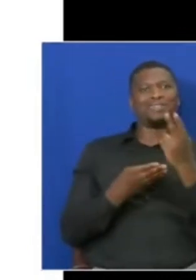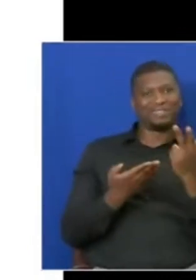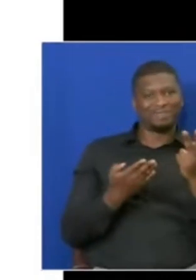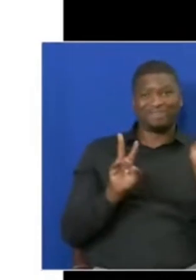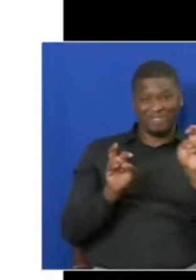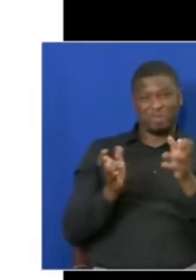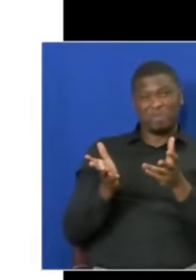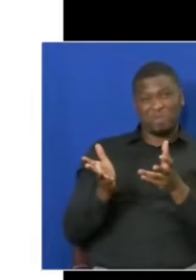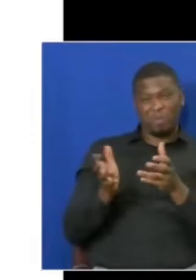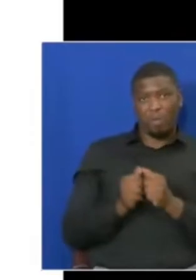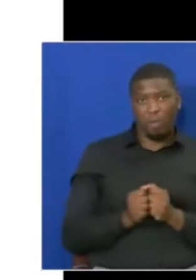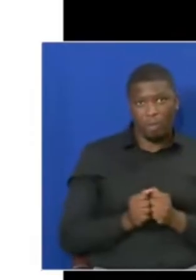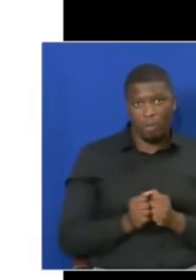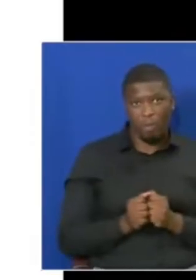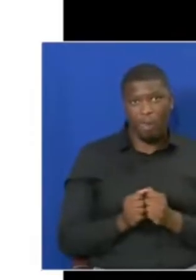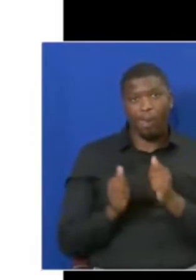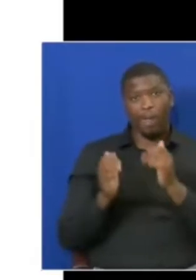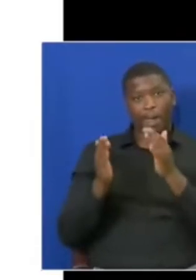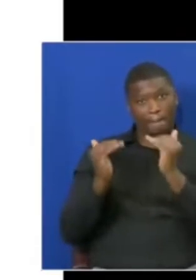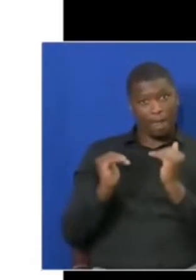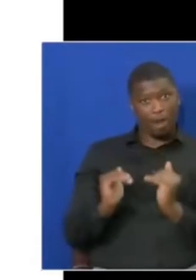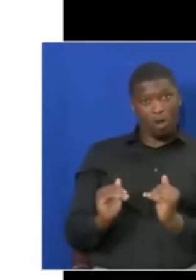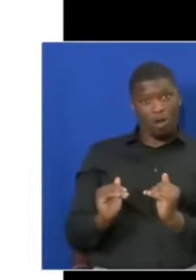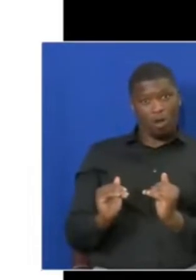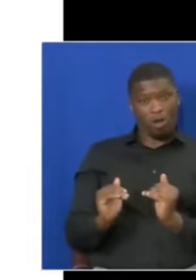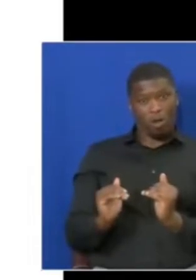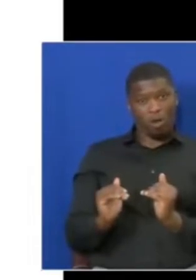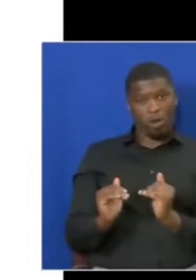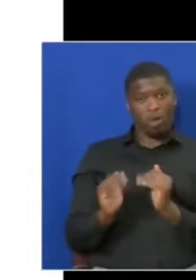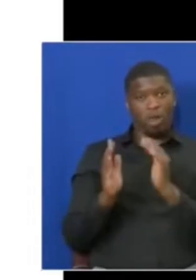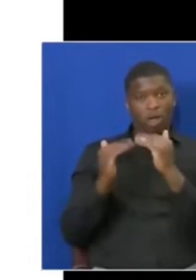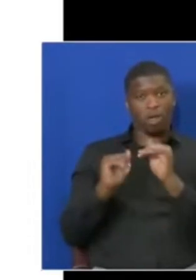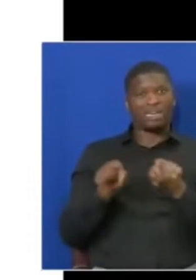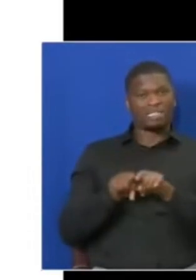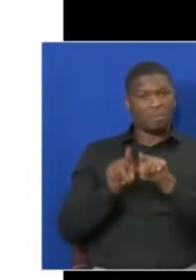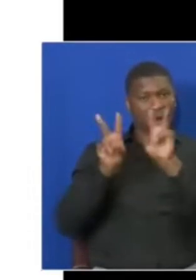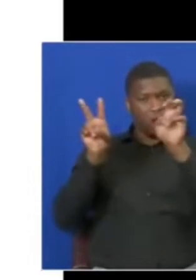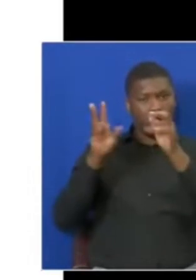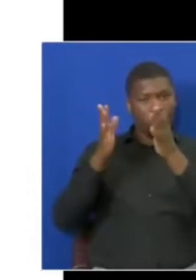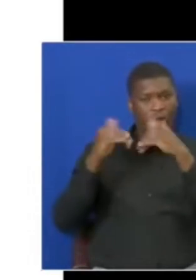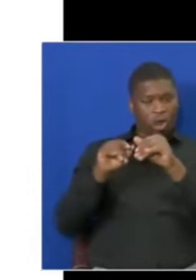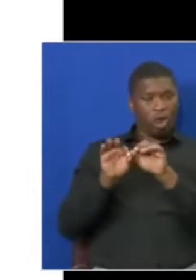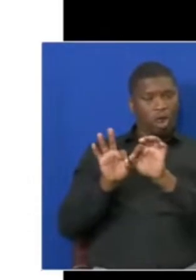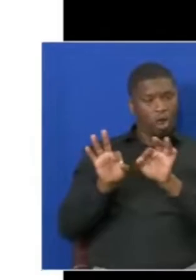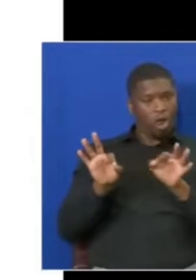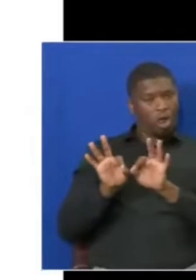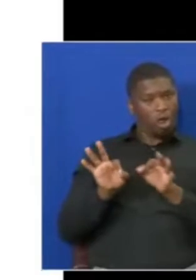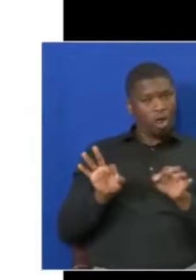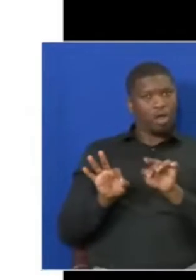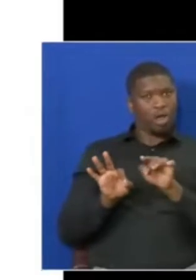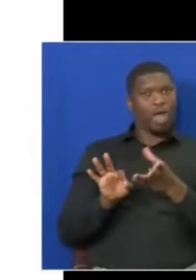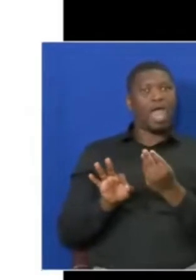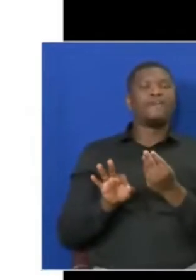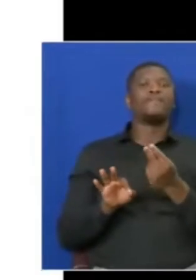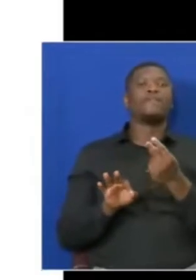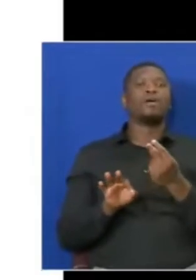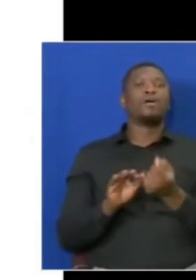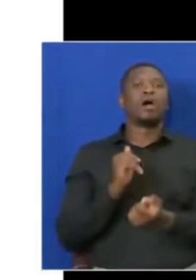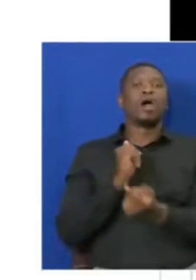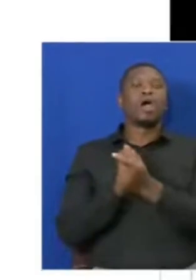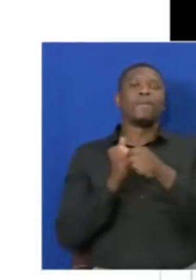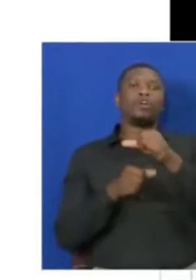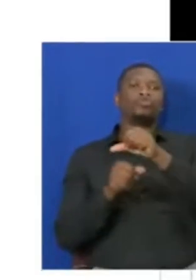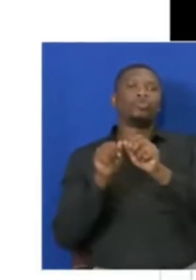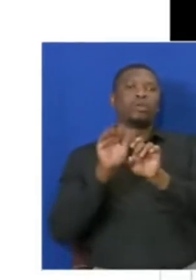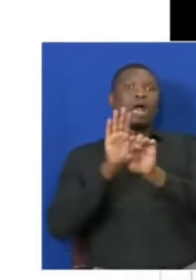Below that headline of the article is then what appears again to be a post on social media that Mr. Rafadi